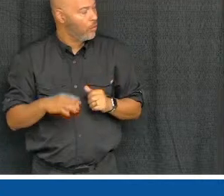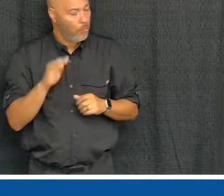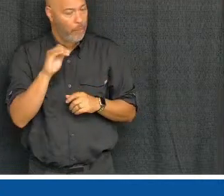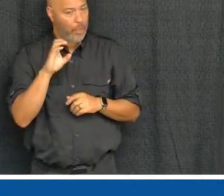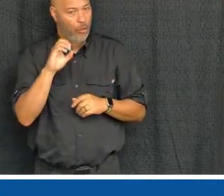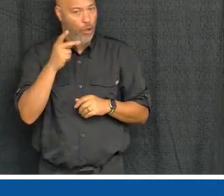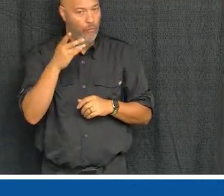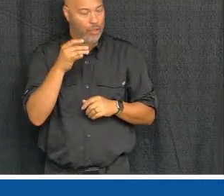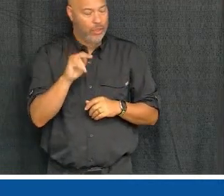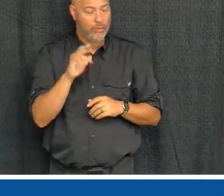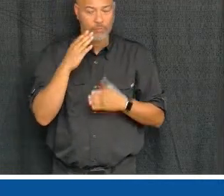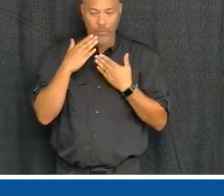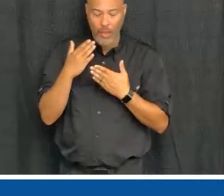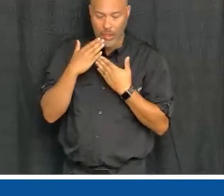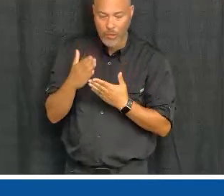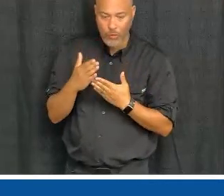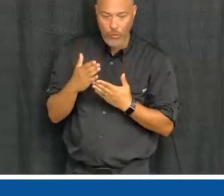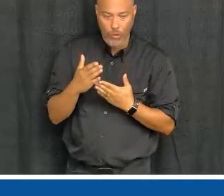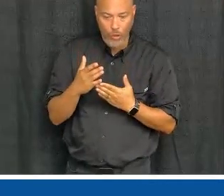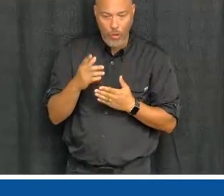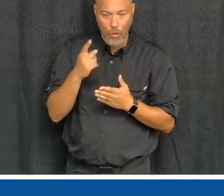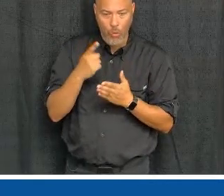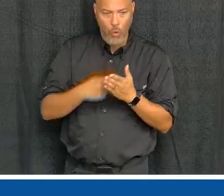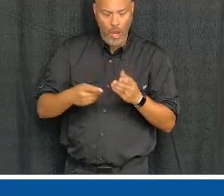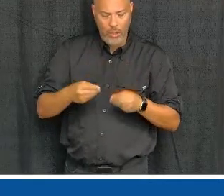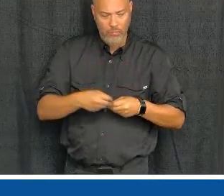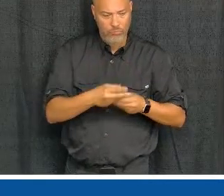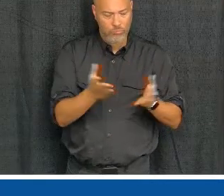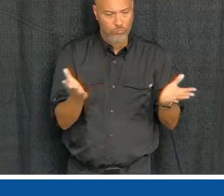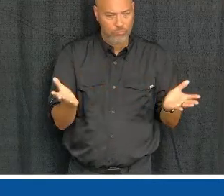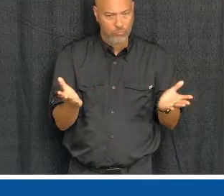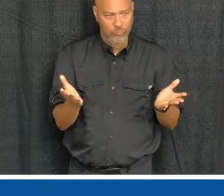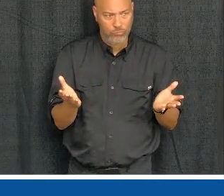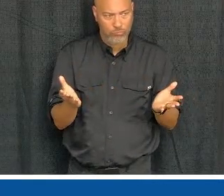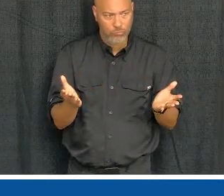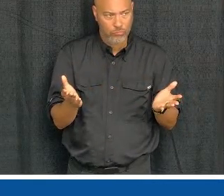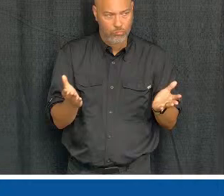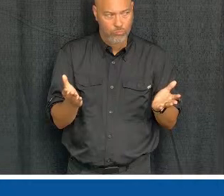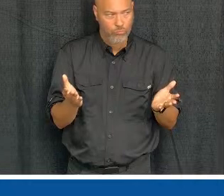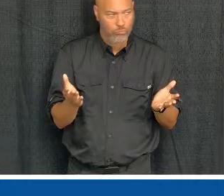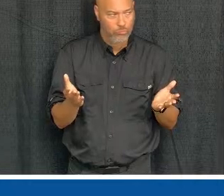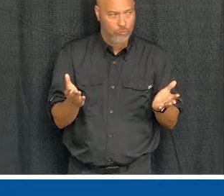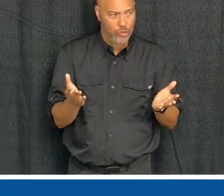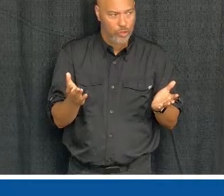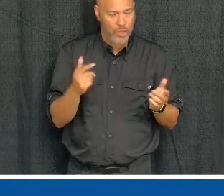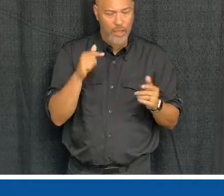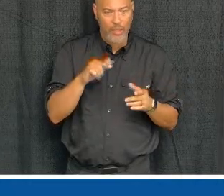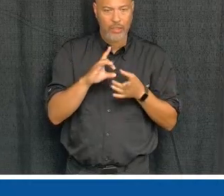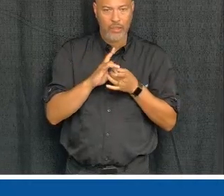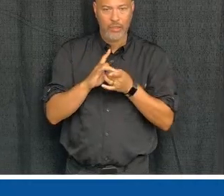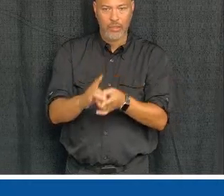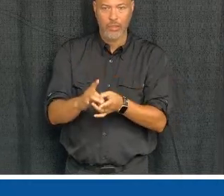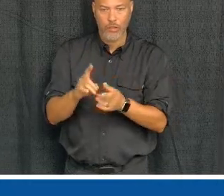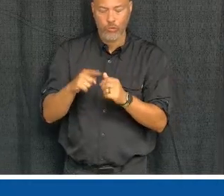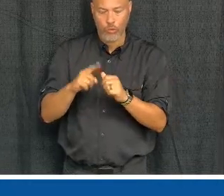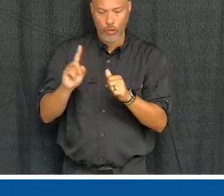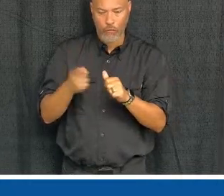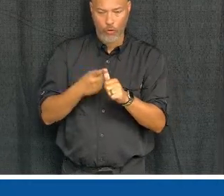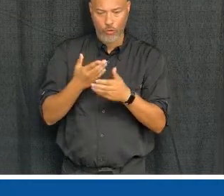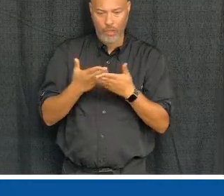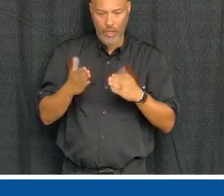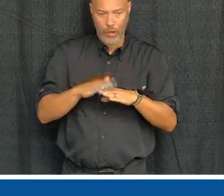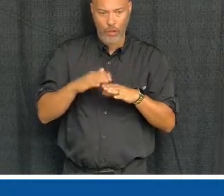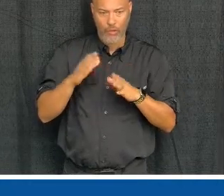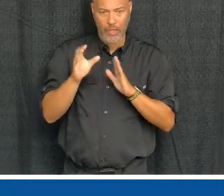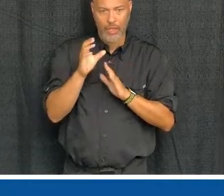Mayor. What's been passed out, it says, this is pertaining to the first item on the consent